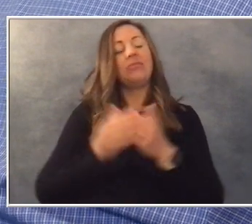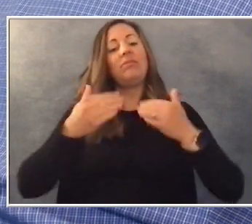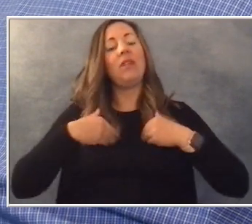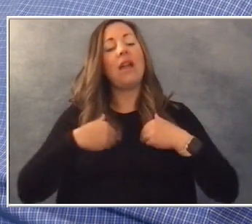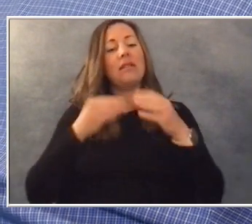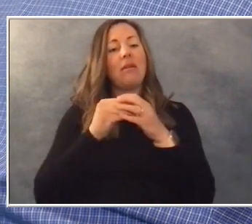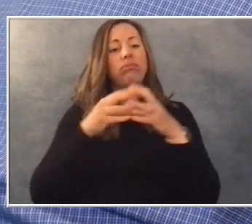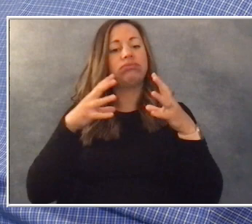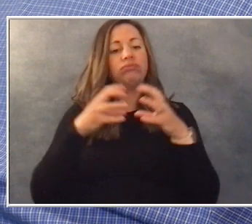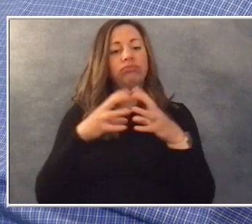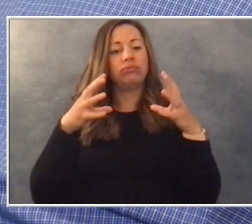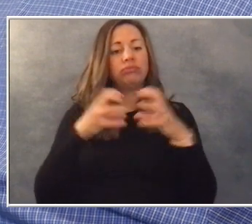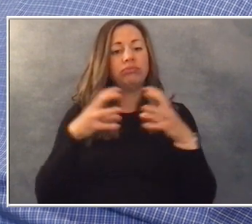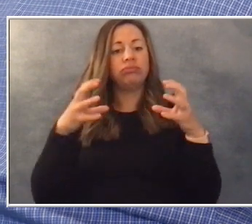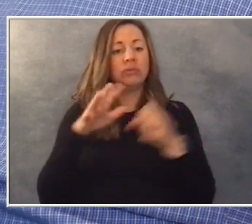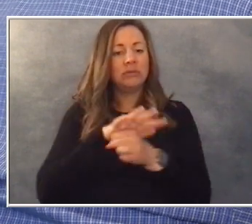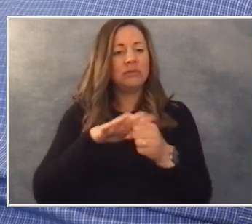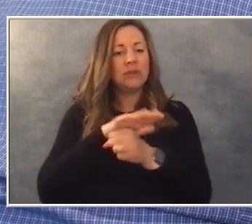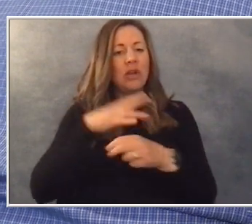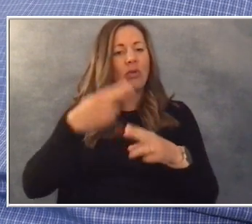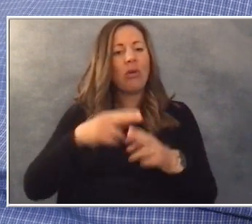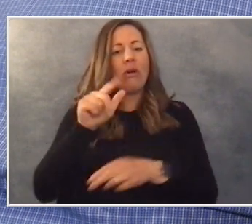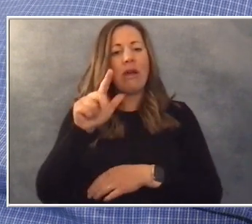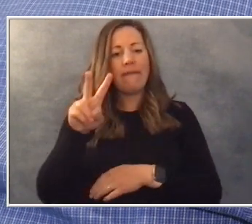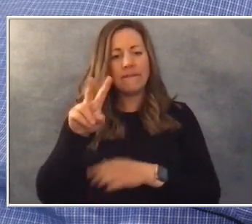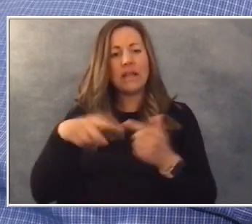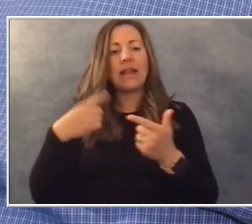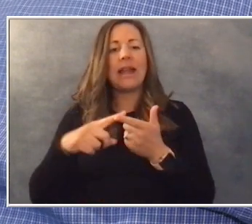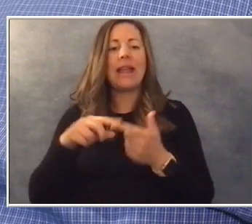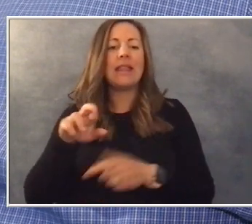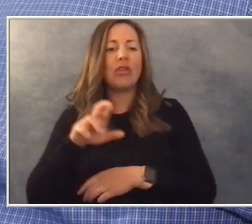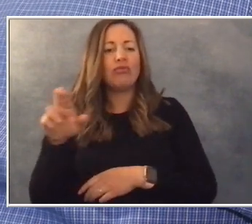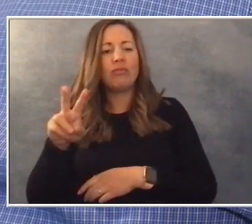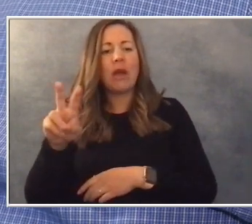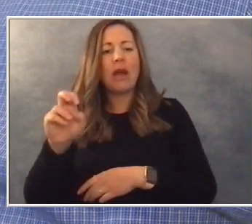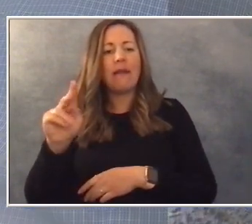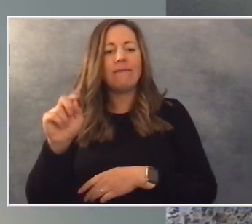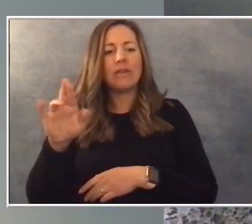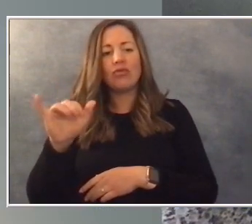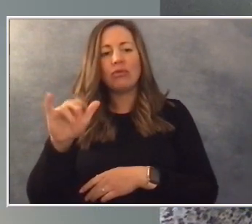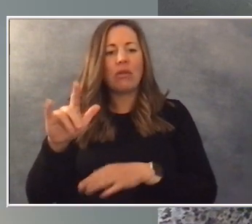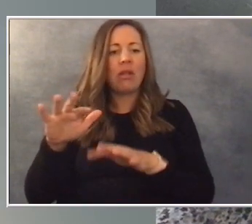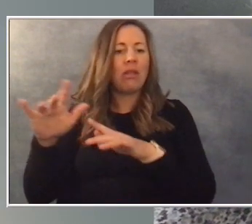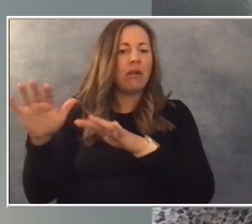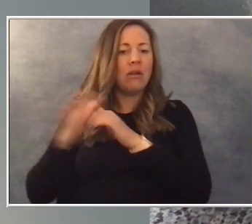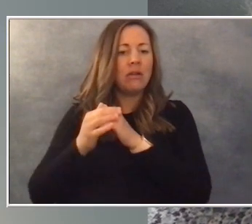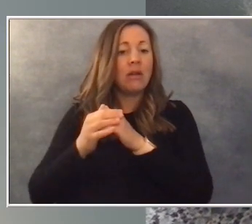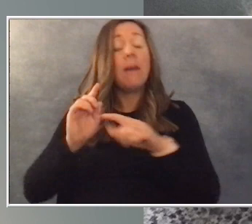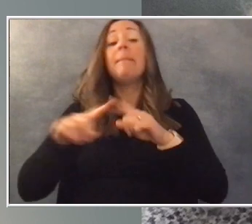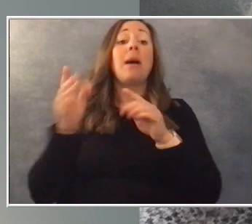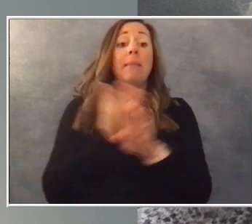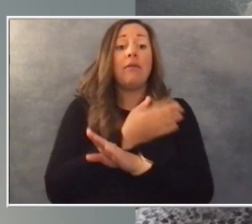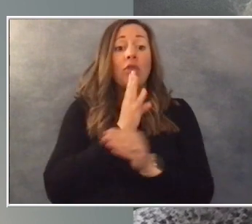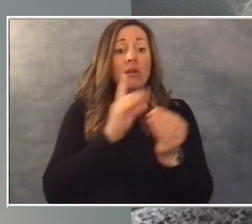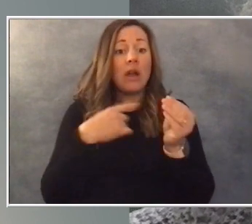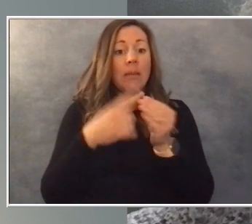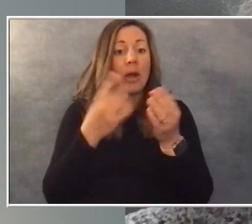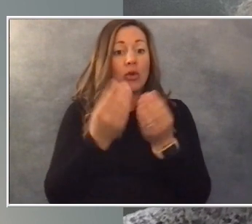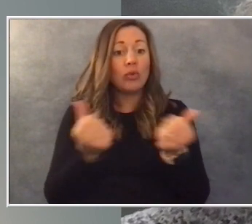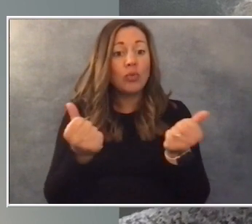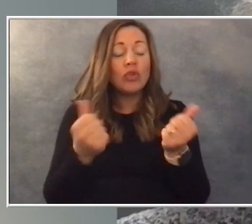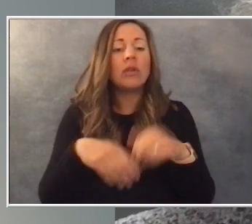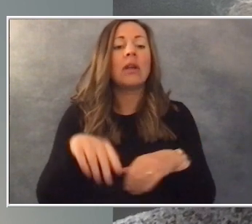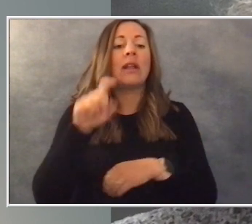the LV, and then the right ventricle. But before we get to the solution he's so happy about, we need to go through one of the